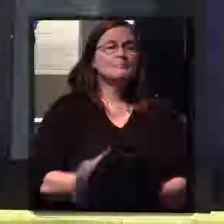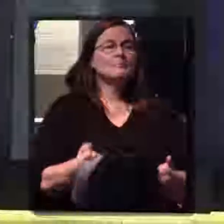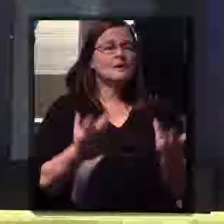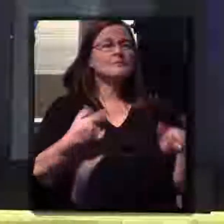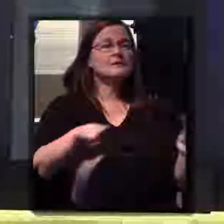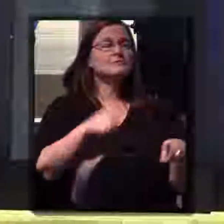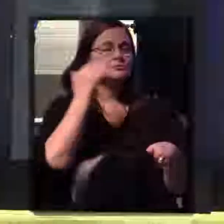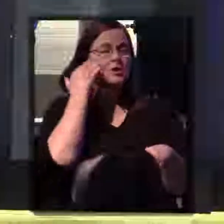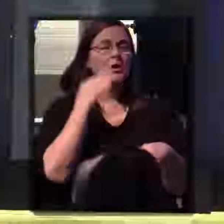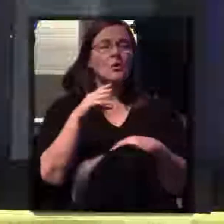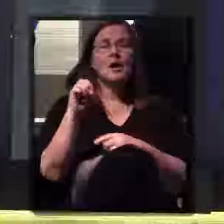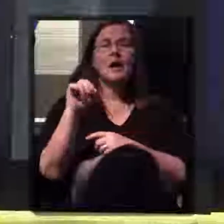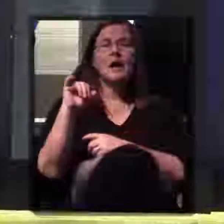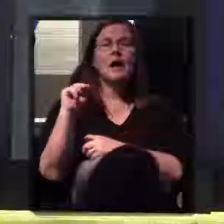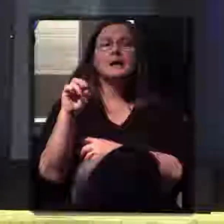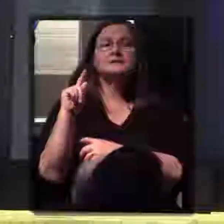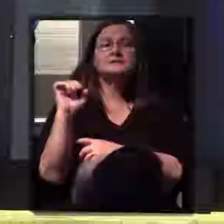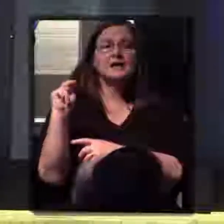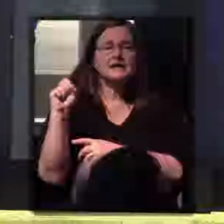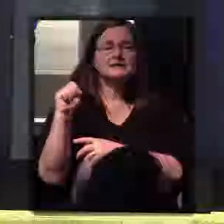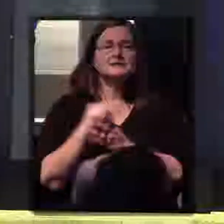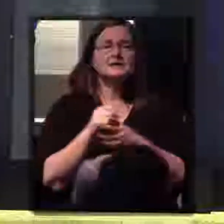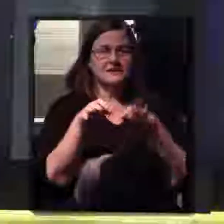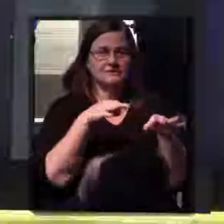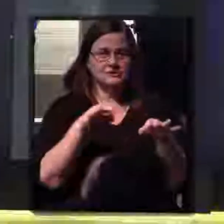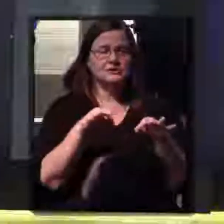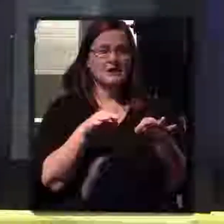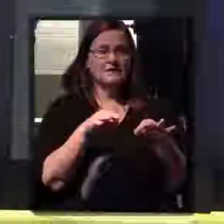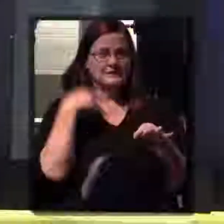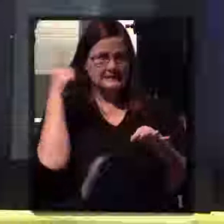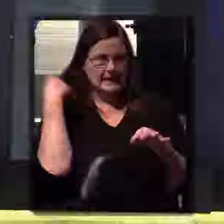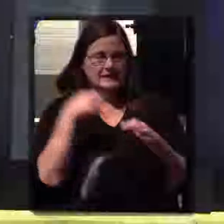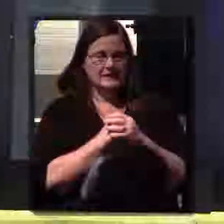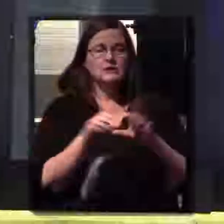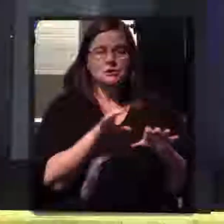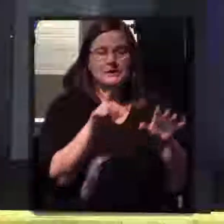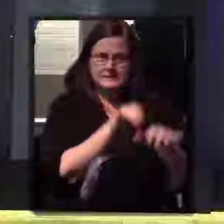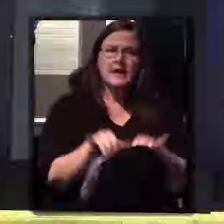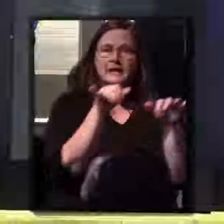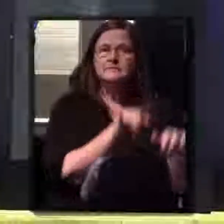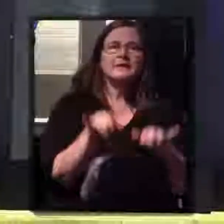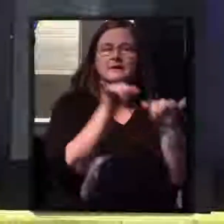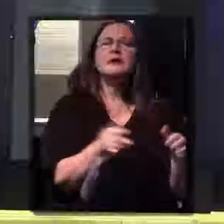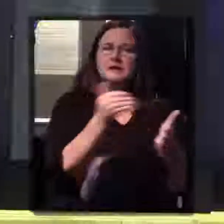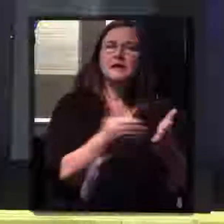Amen. Amen. How many of you know Einstein's definition of